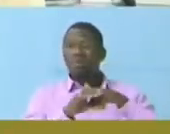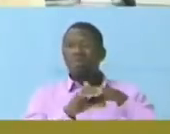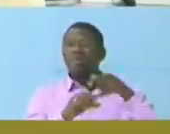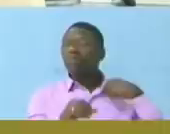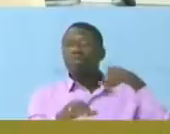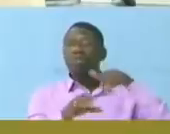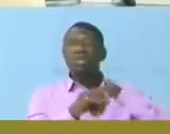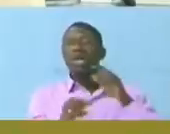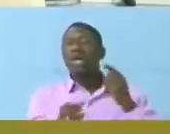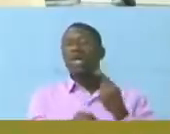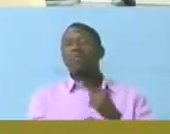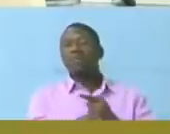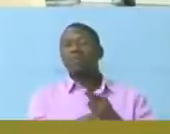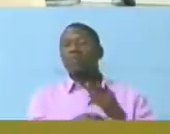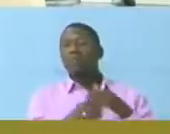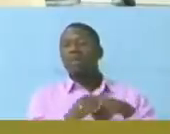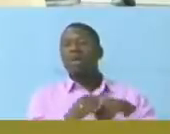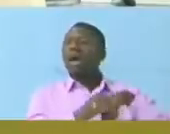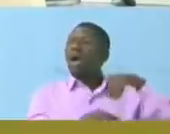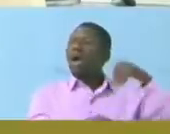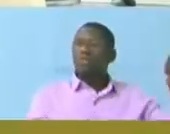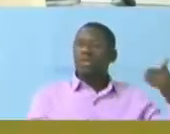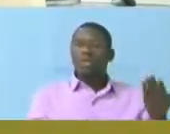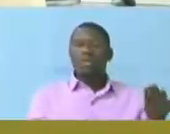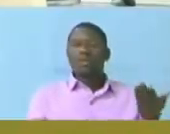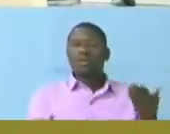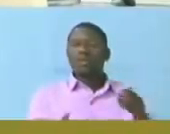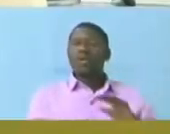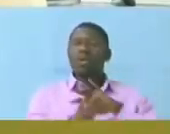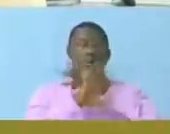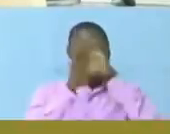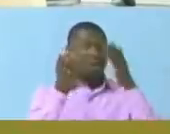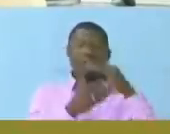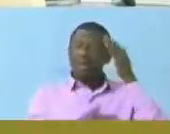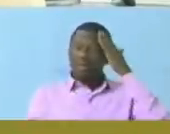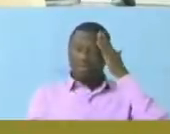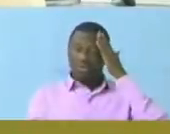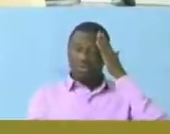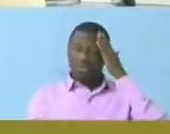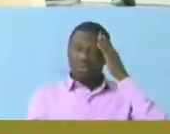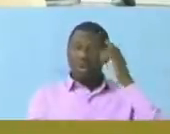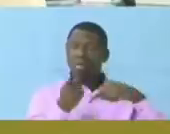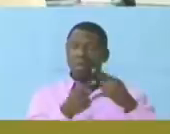Kenyan. Will you go to Kenya alone? All the time.